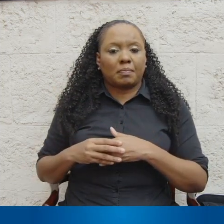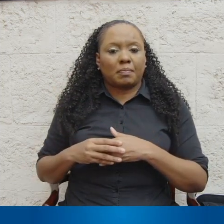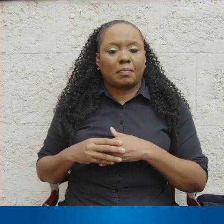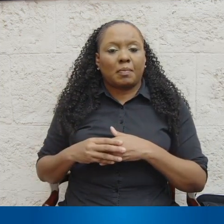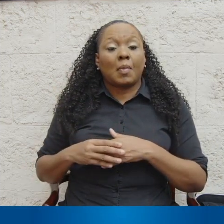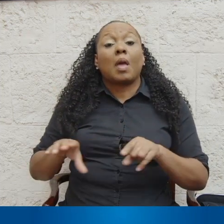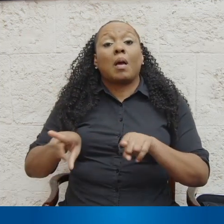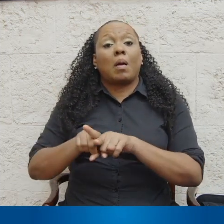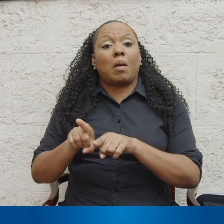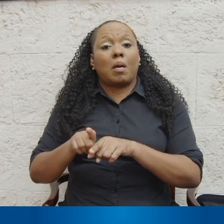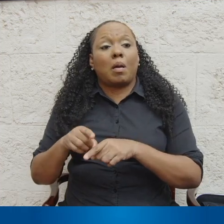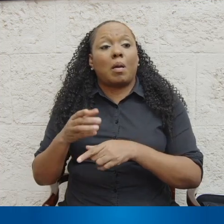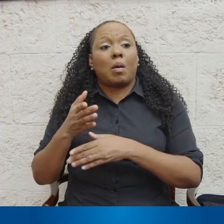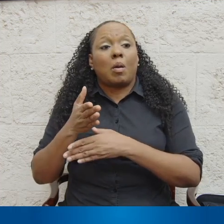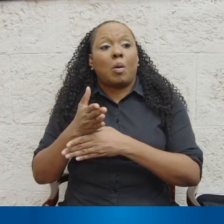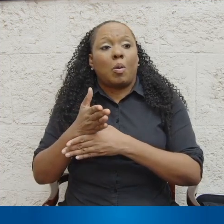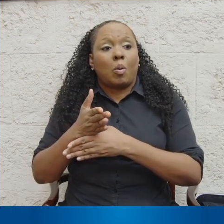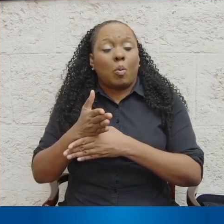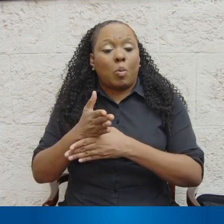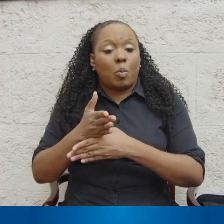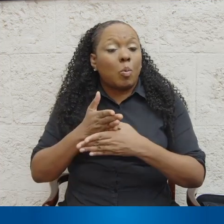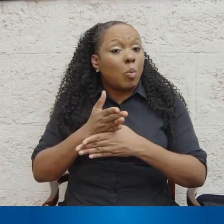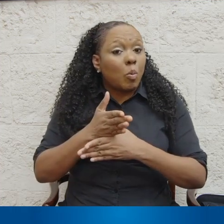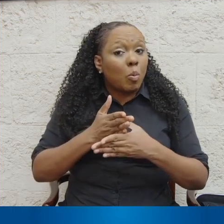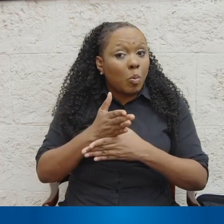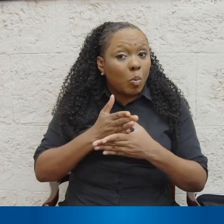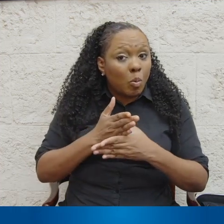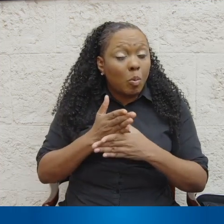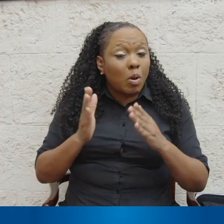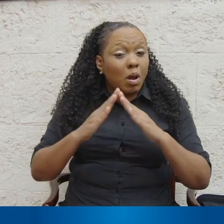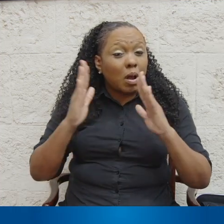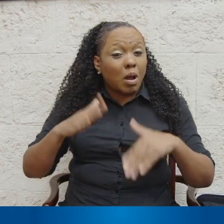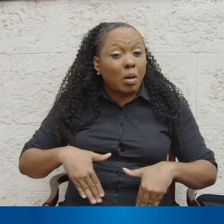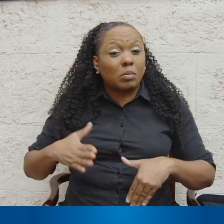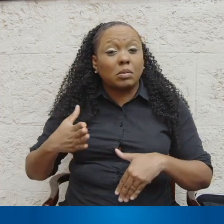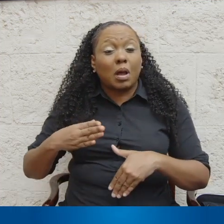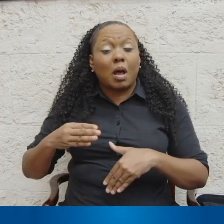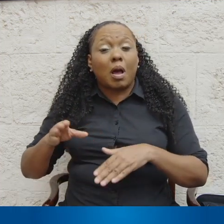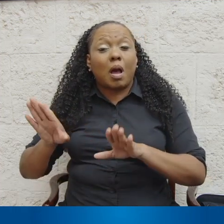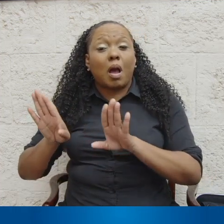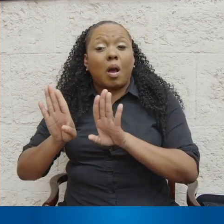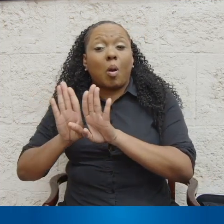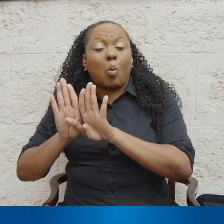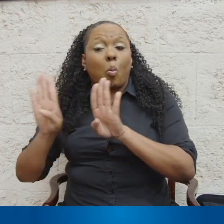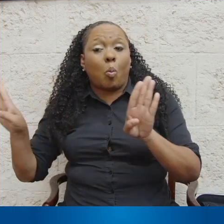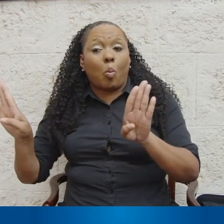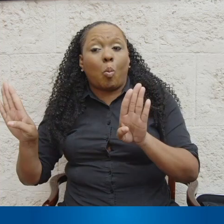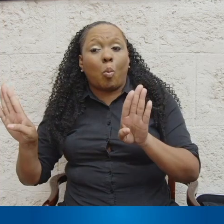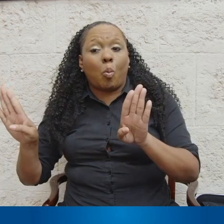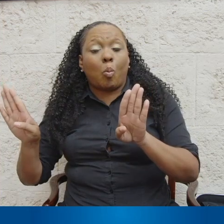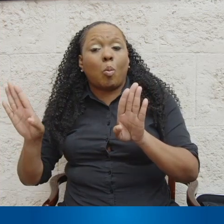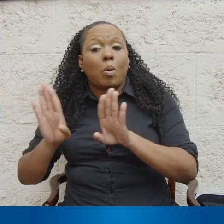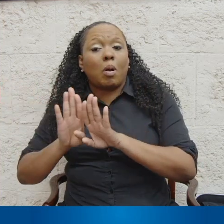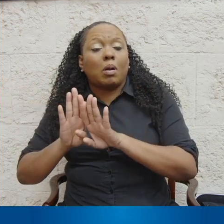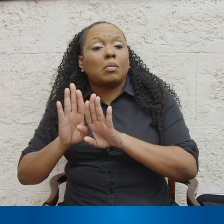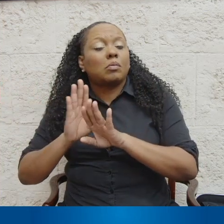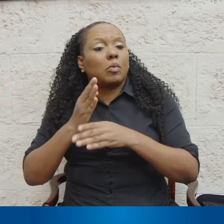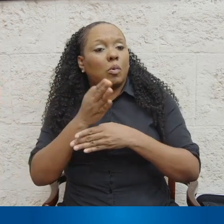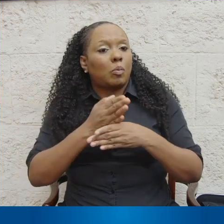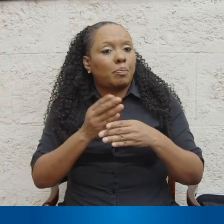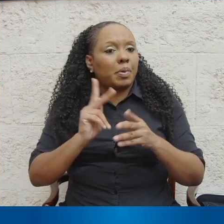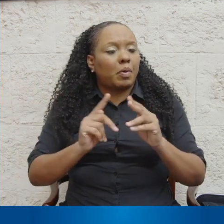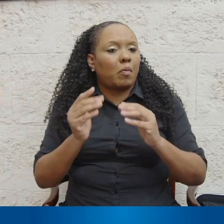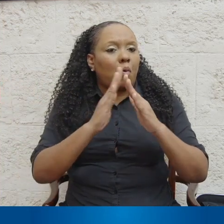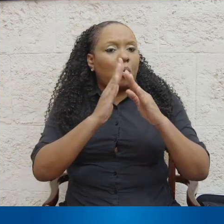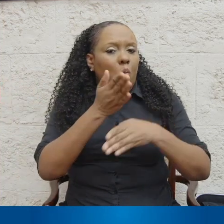wooden with 25% walls, essentially the bathroom and maybe part of the kitchen. So that will be the first part of those people that will